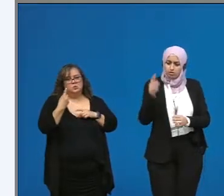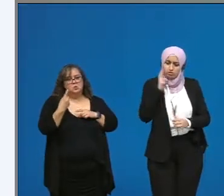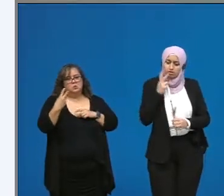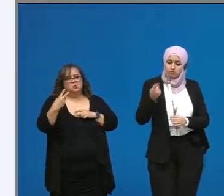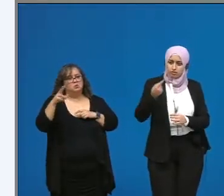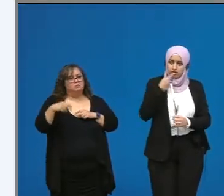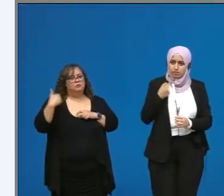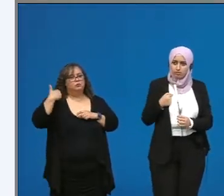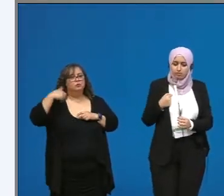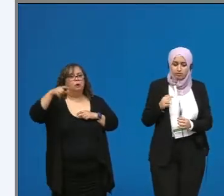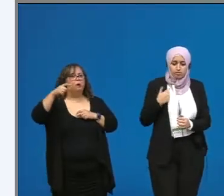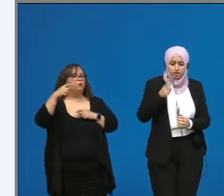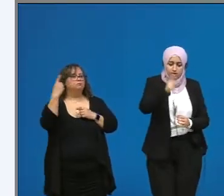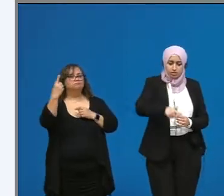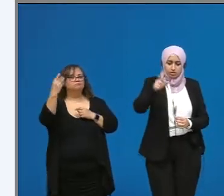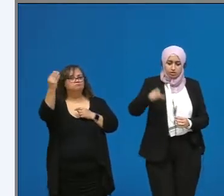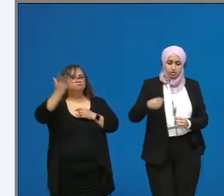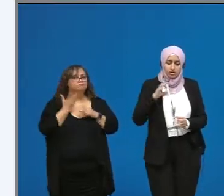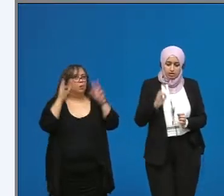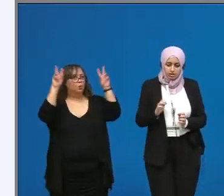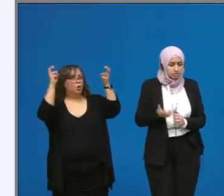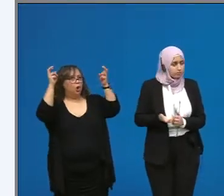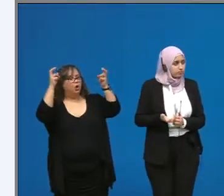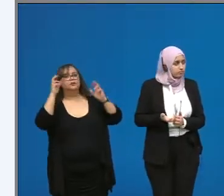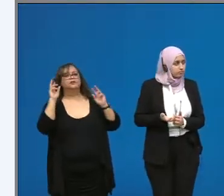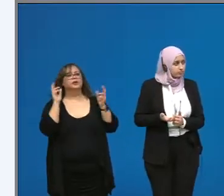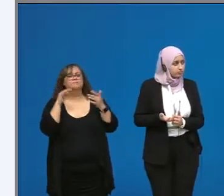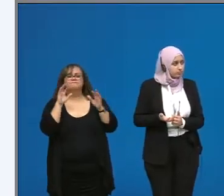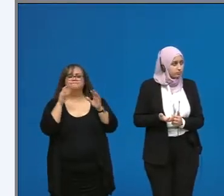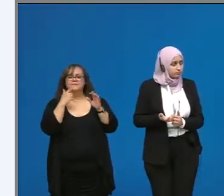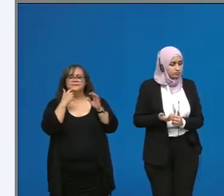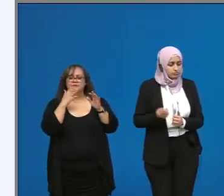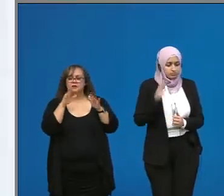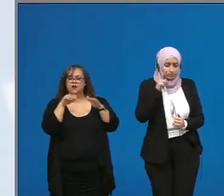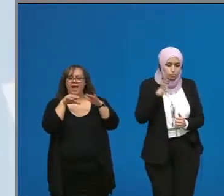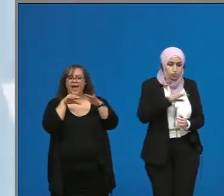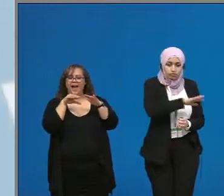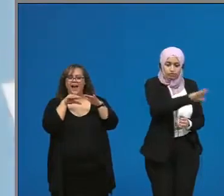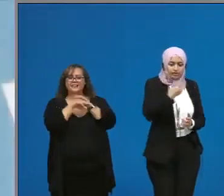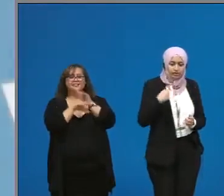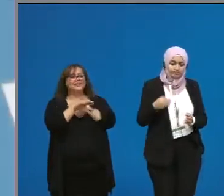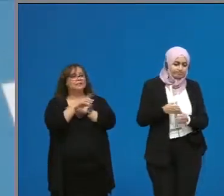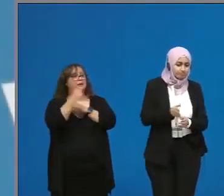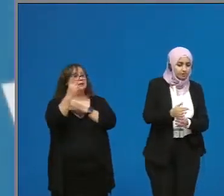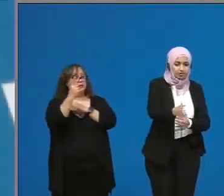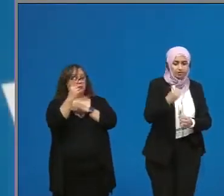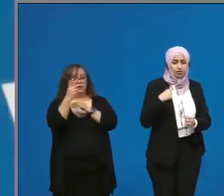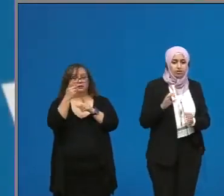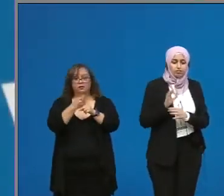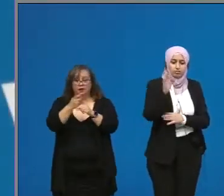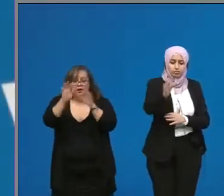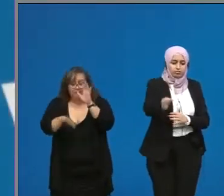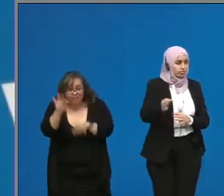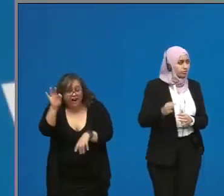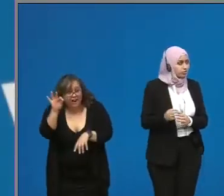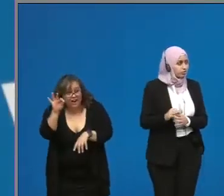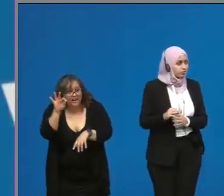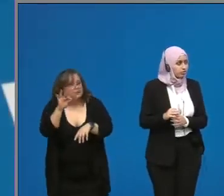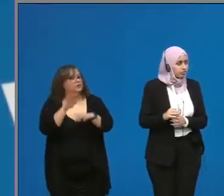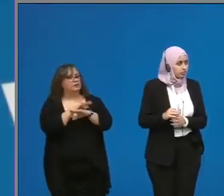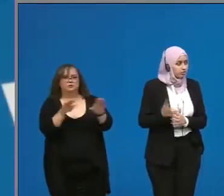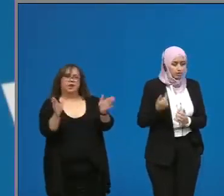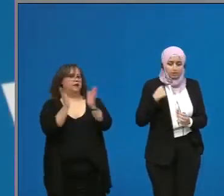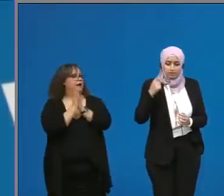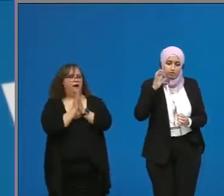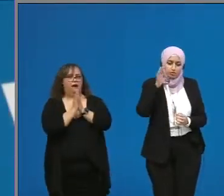to find their accessibility is something to be found and not asked for. It should be thought of from the first point